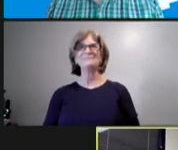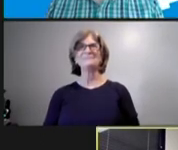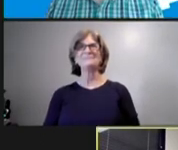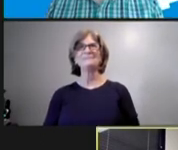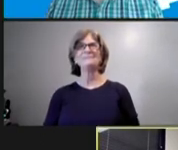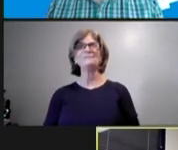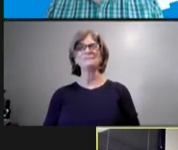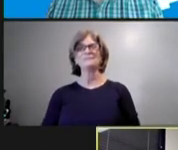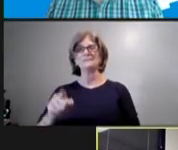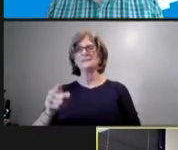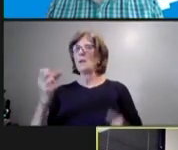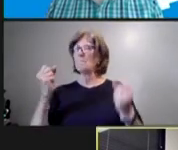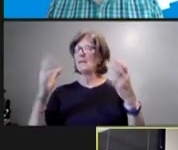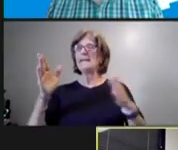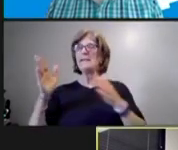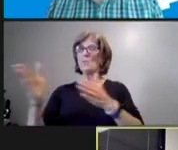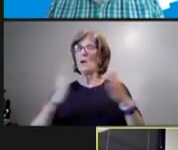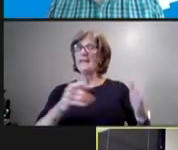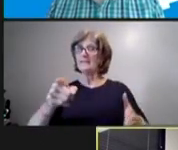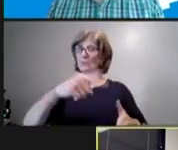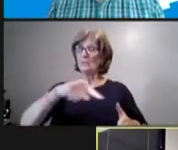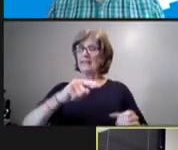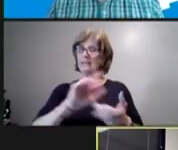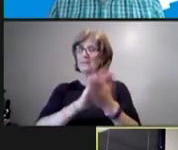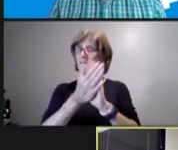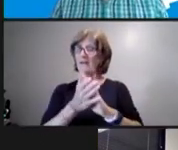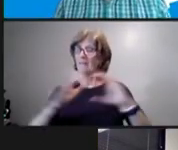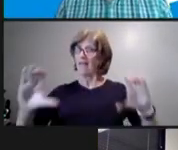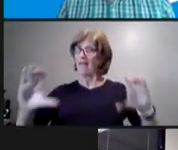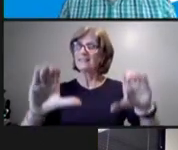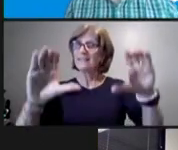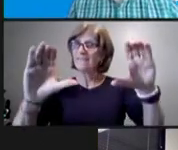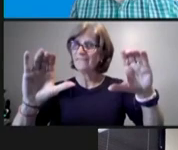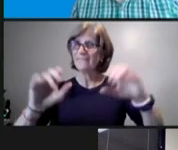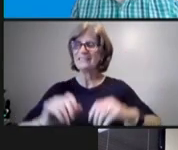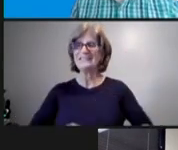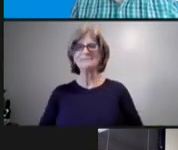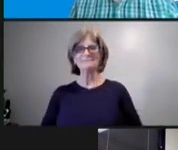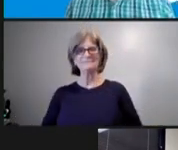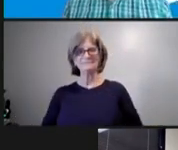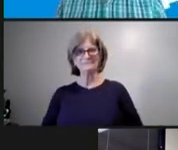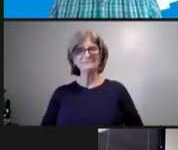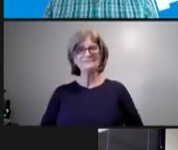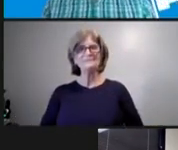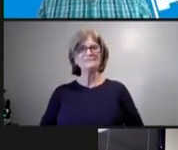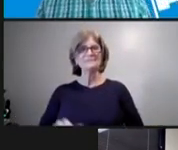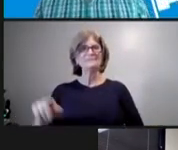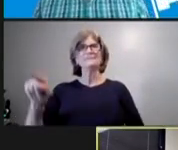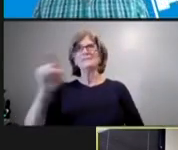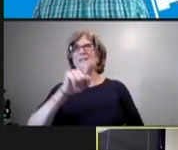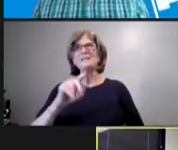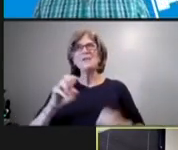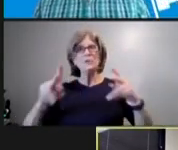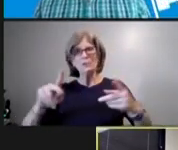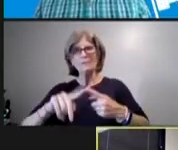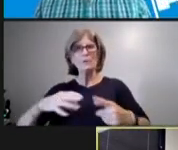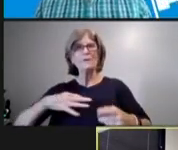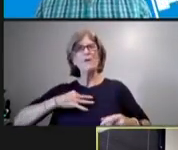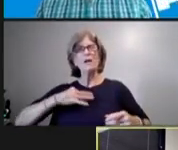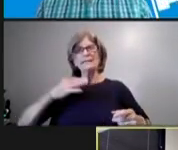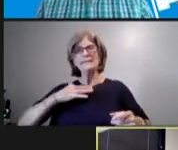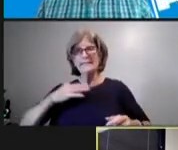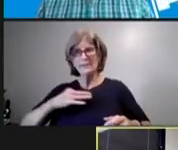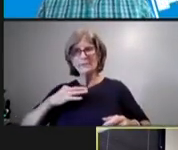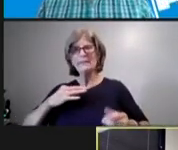Lots of ways for all of us to engage. Yes. We have this opportunity for volunteering with Derek. We